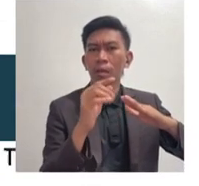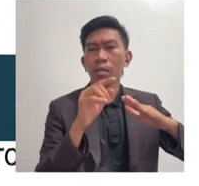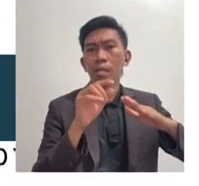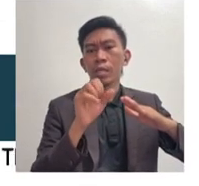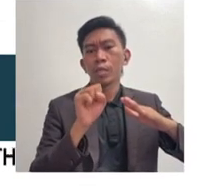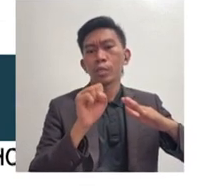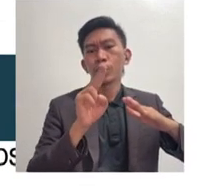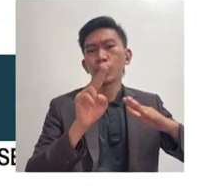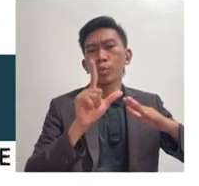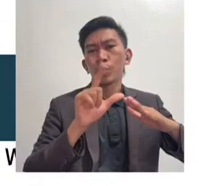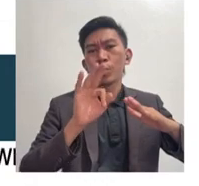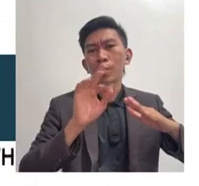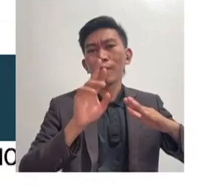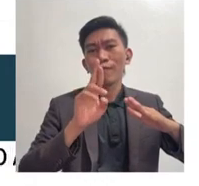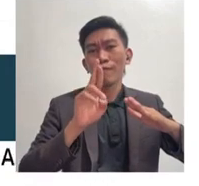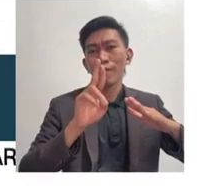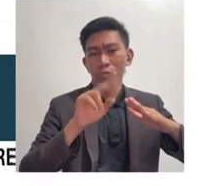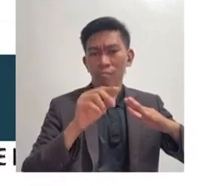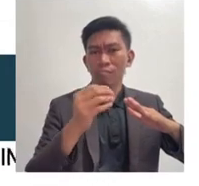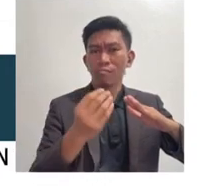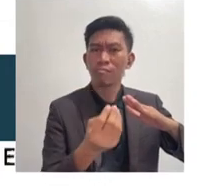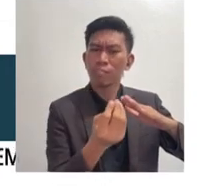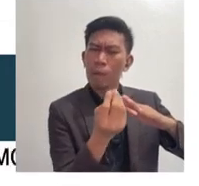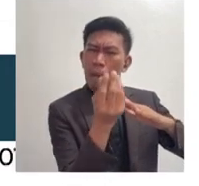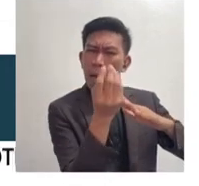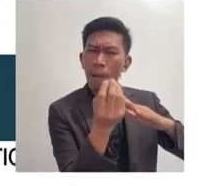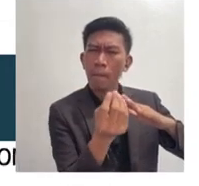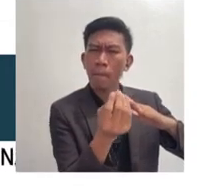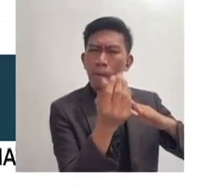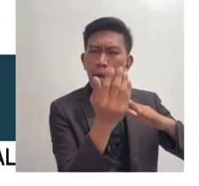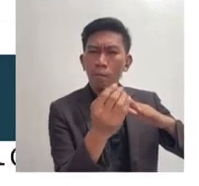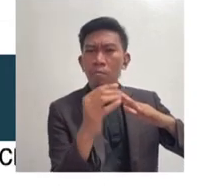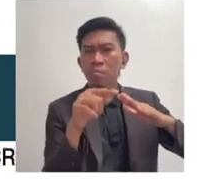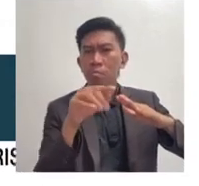dioxide, and in most of its eruptions,